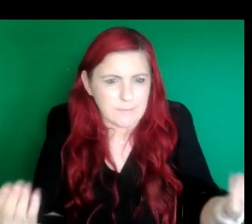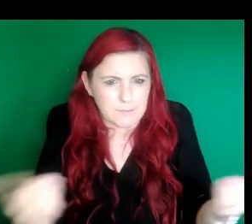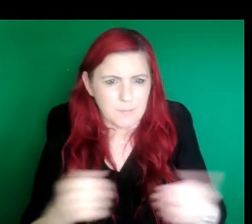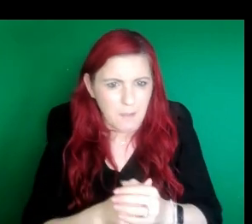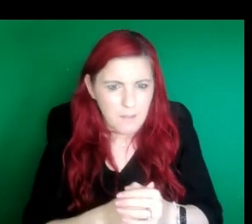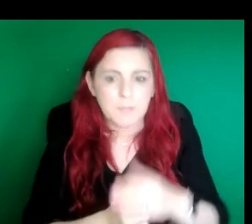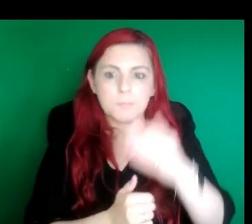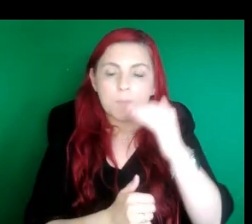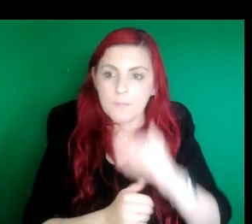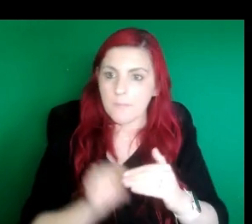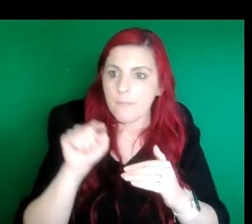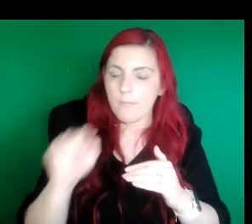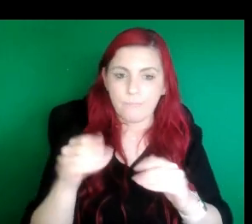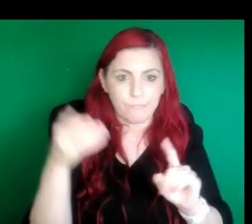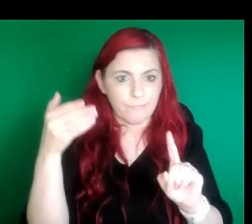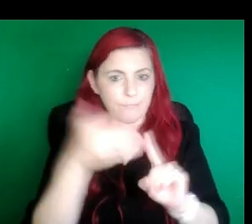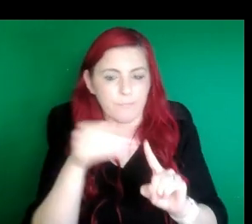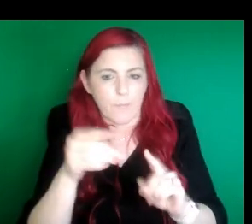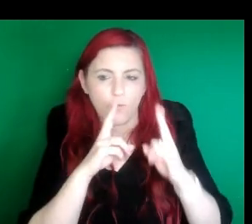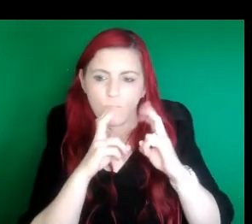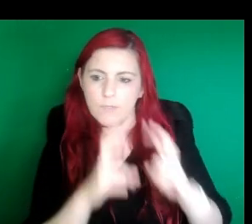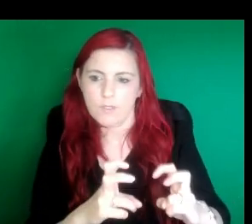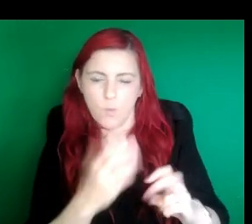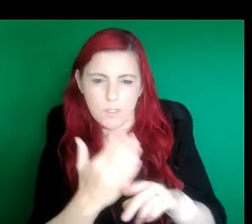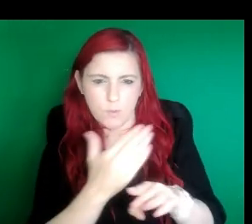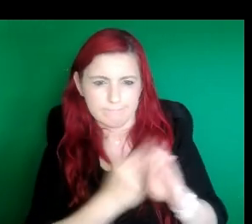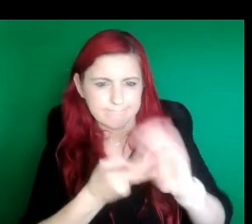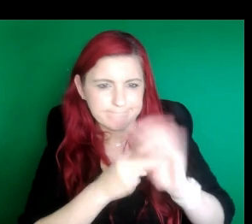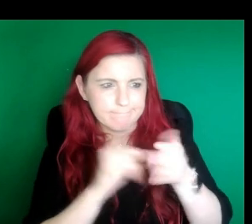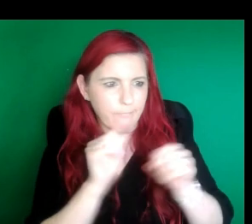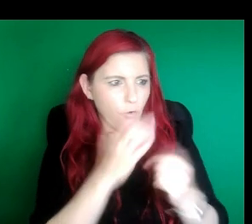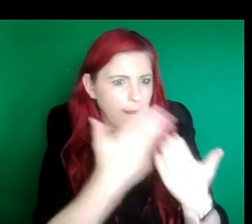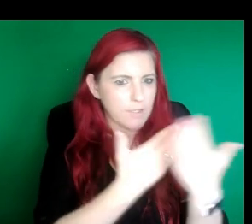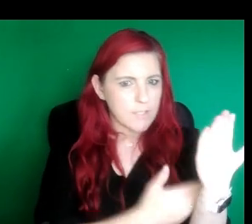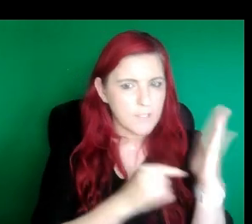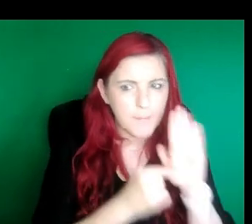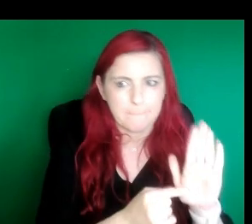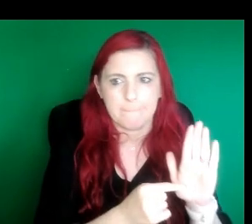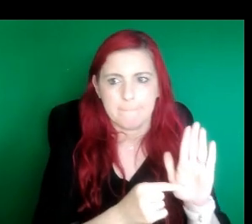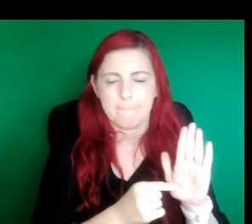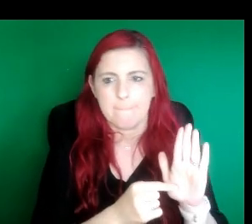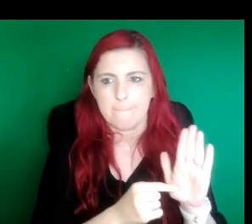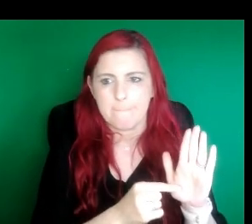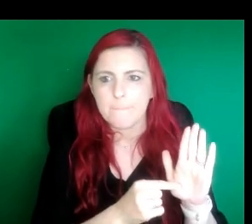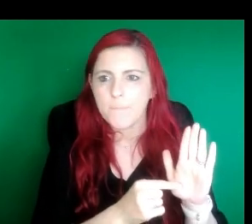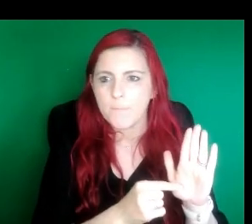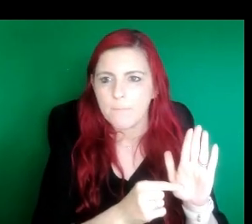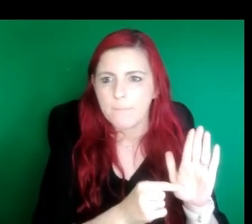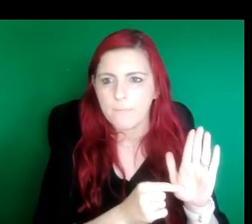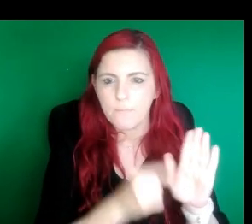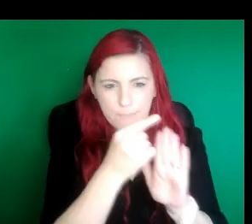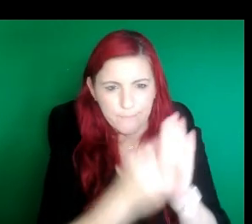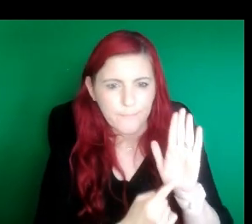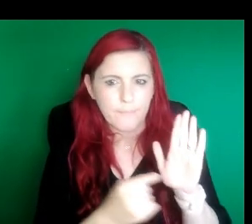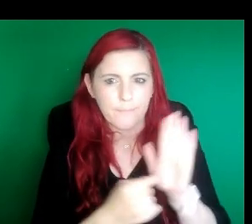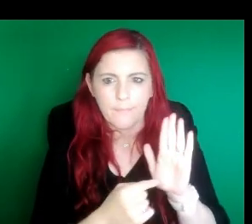here? So the purpose of this research was to produce a roadmap for legislation. So like sort of,